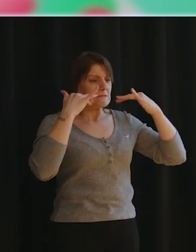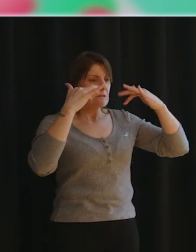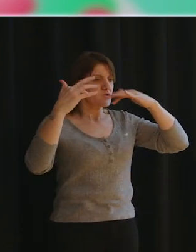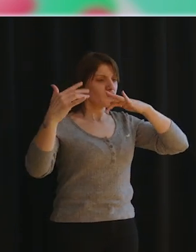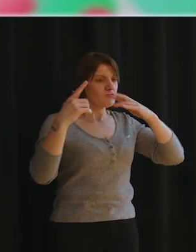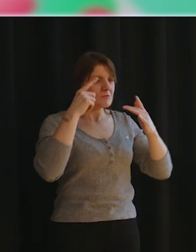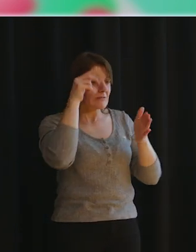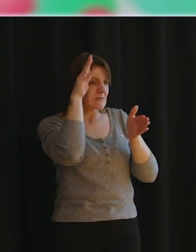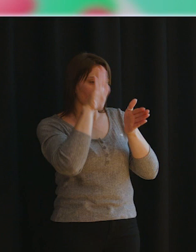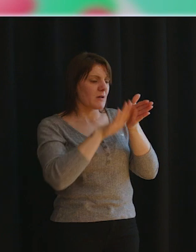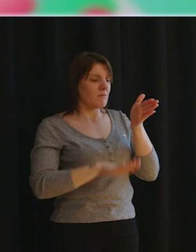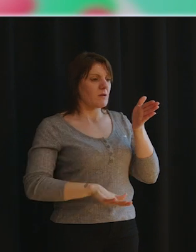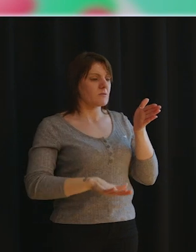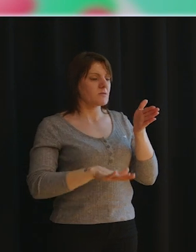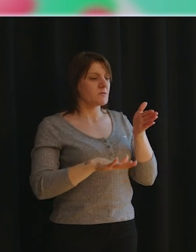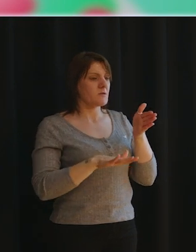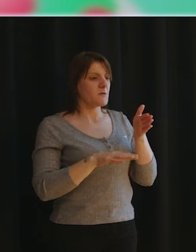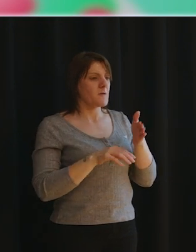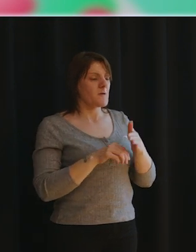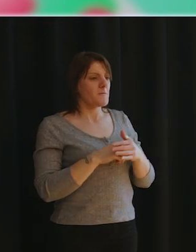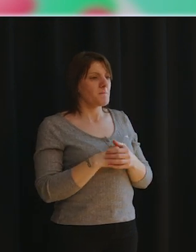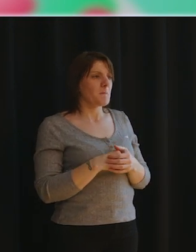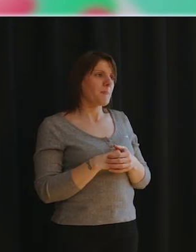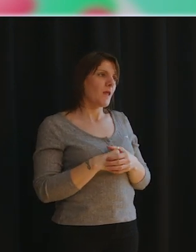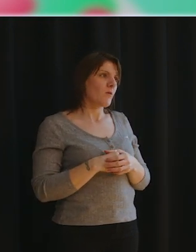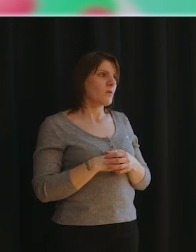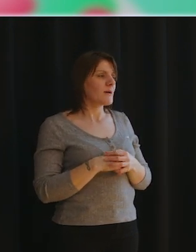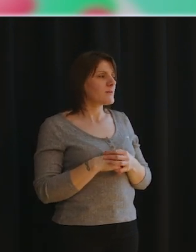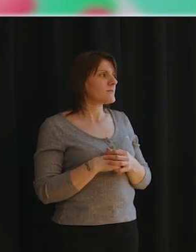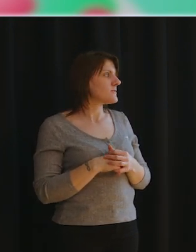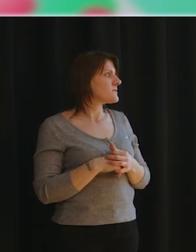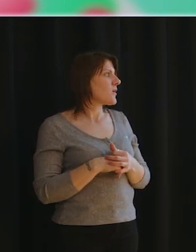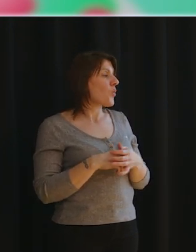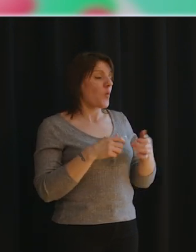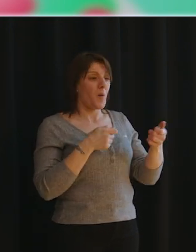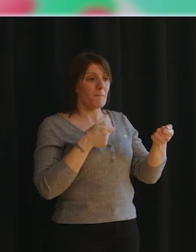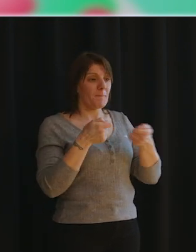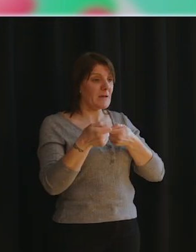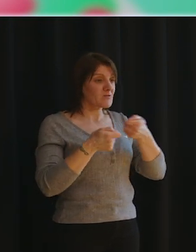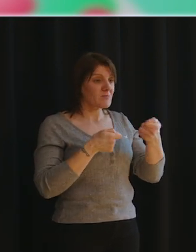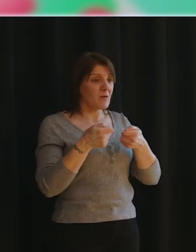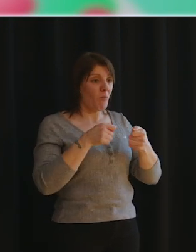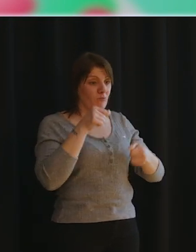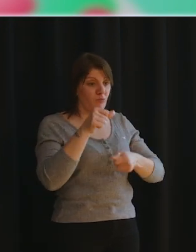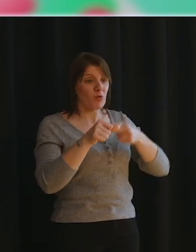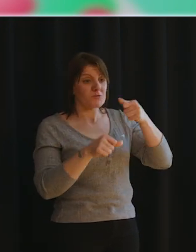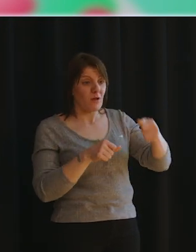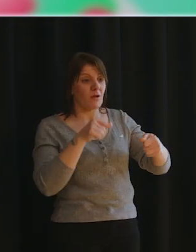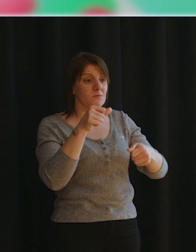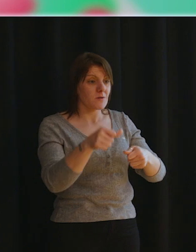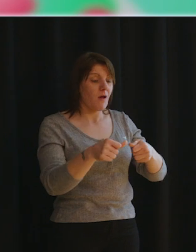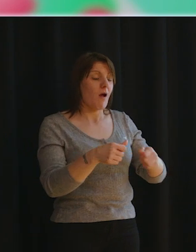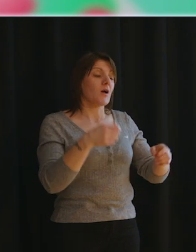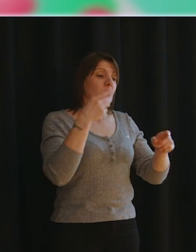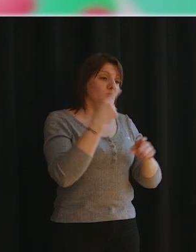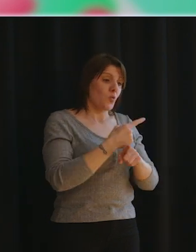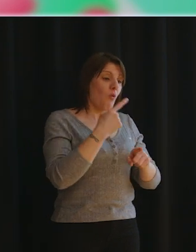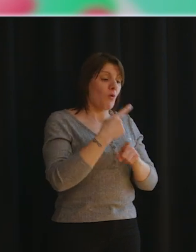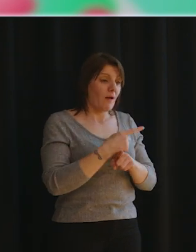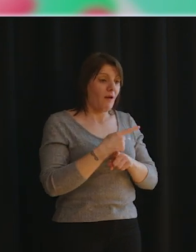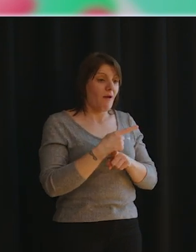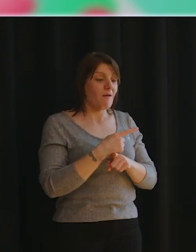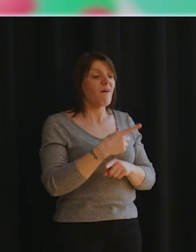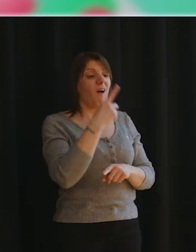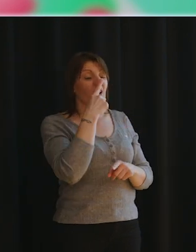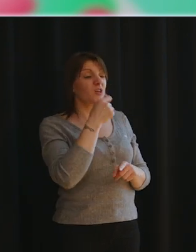not, I've got all the management processes and the talking round that I can use,